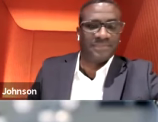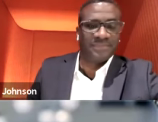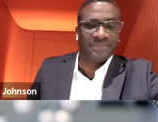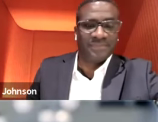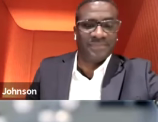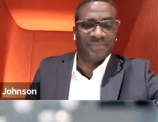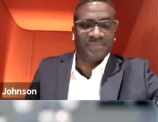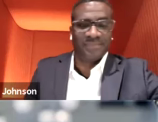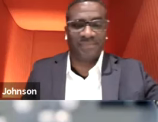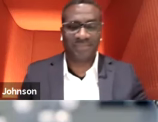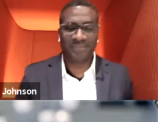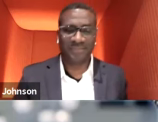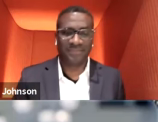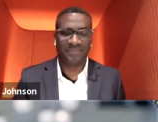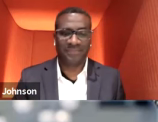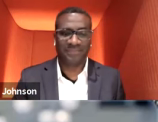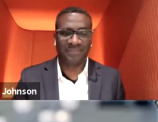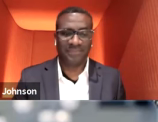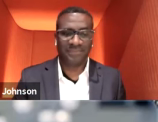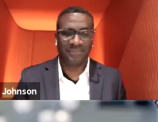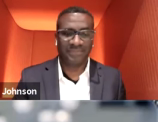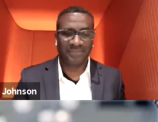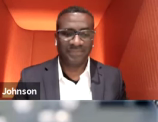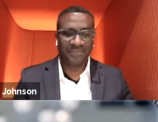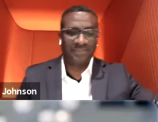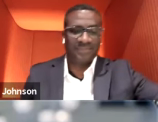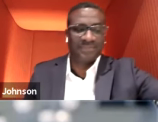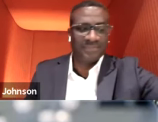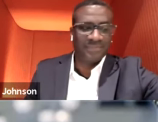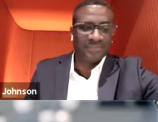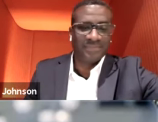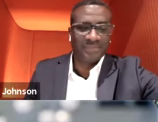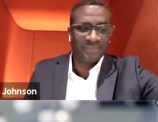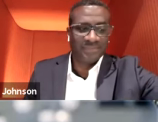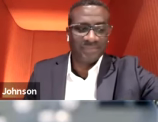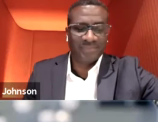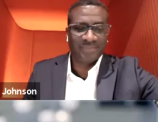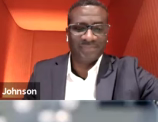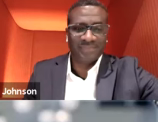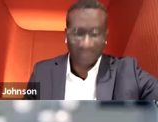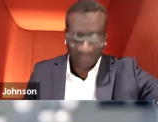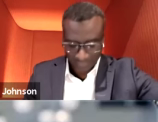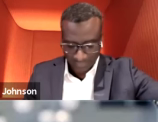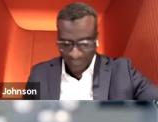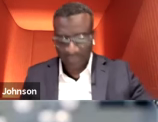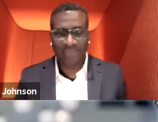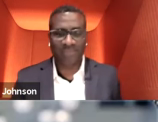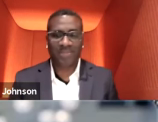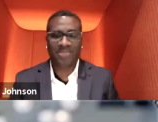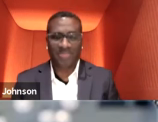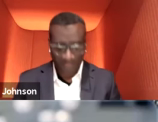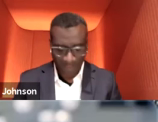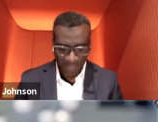reside, which is the traditional territory of the Ute, Cheyenne, and Arapaho peoples. We acknowledge the painful history